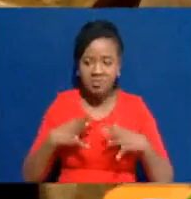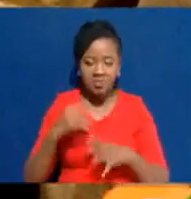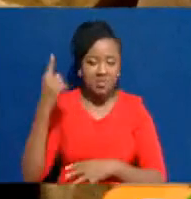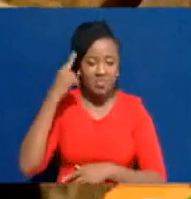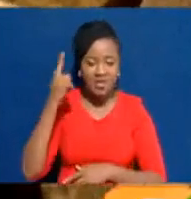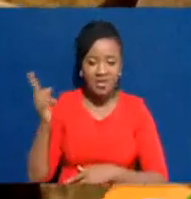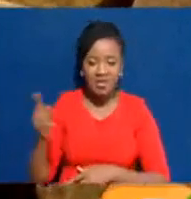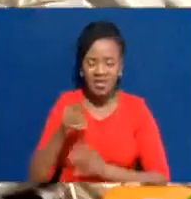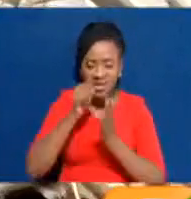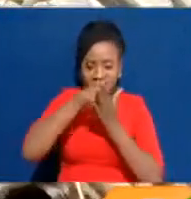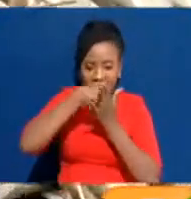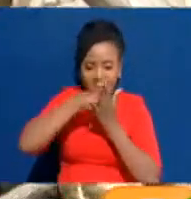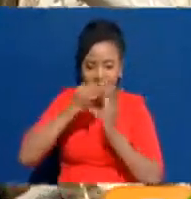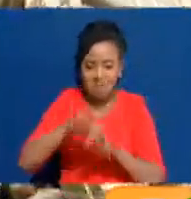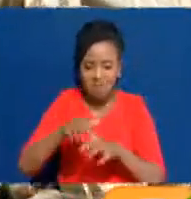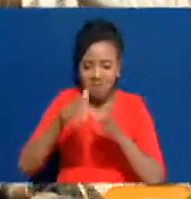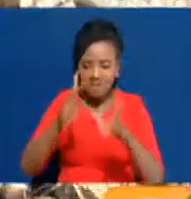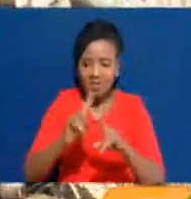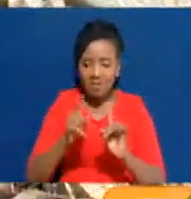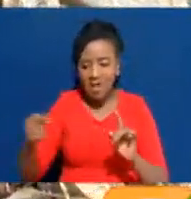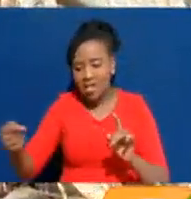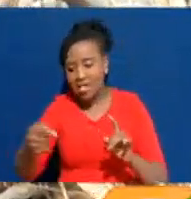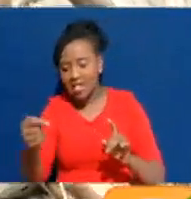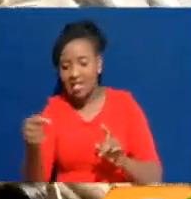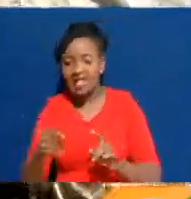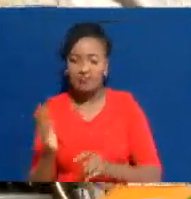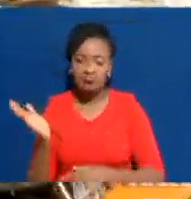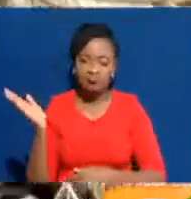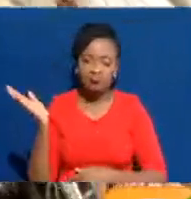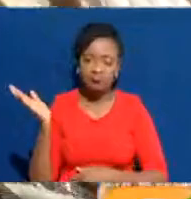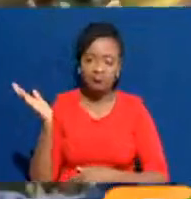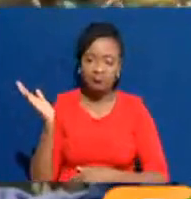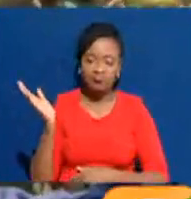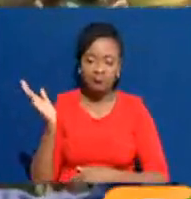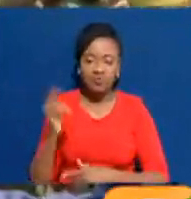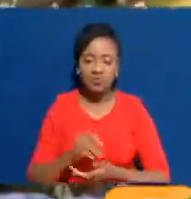a pig farmer. But behind the scenes is now the serious vandalism.